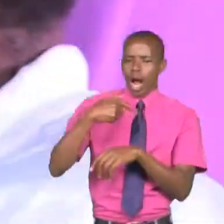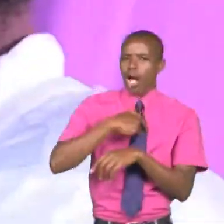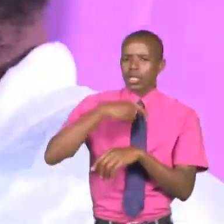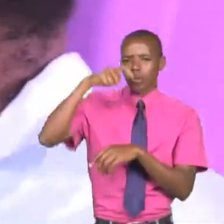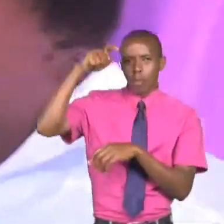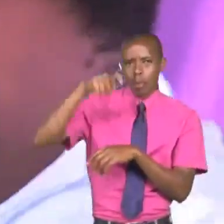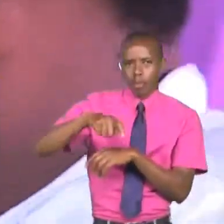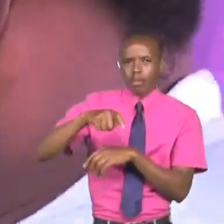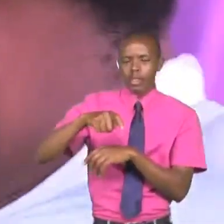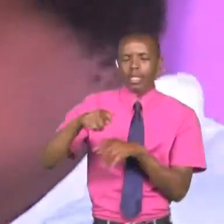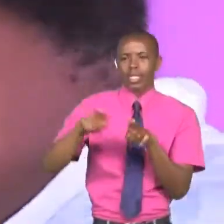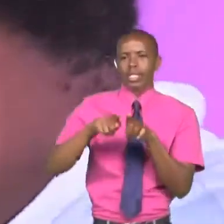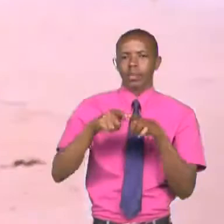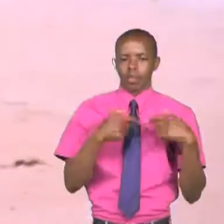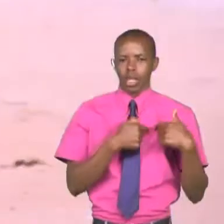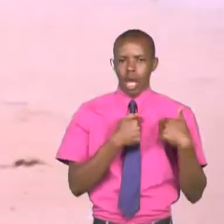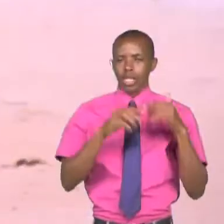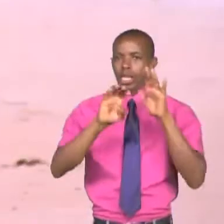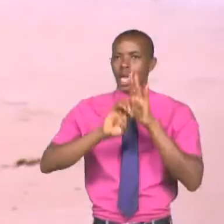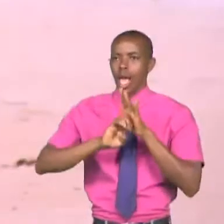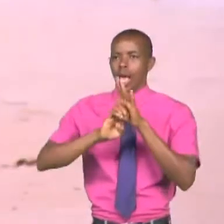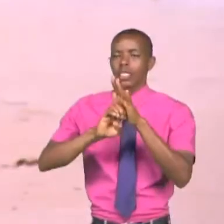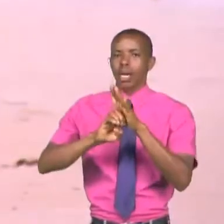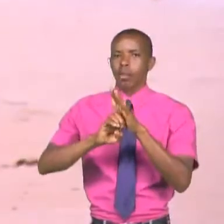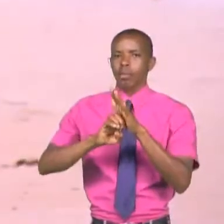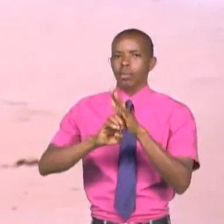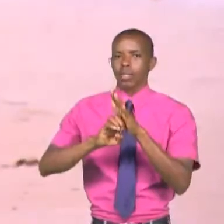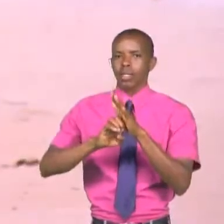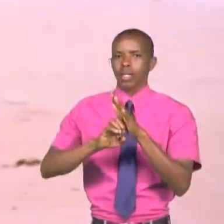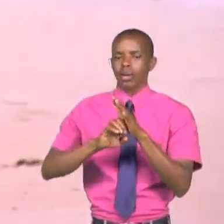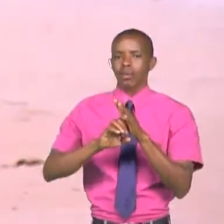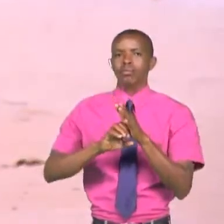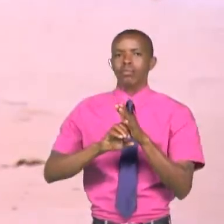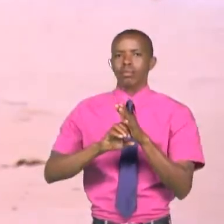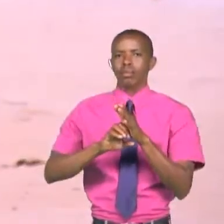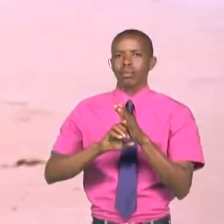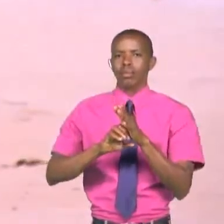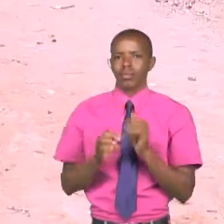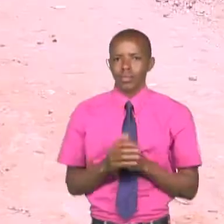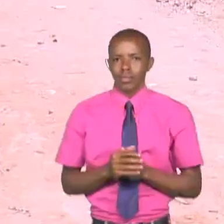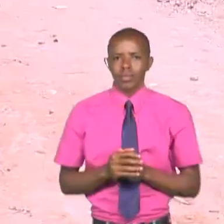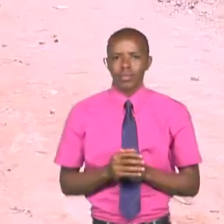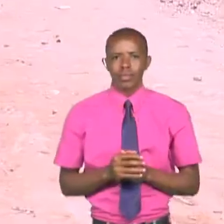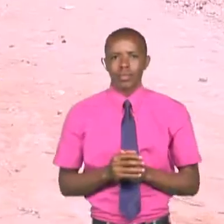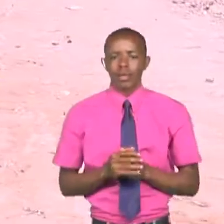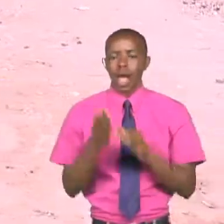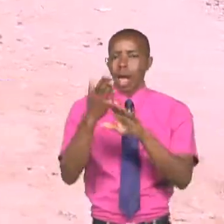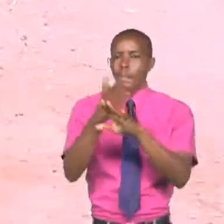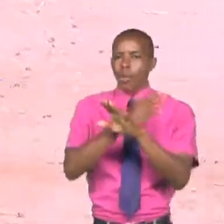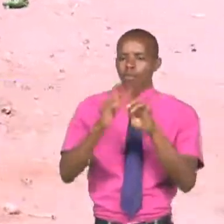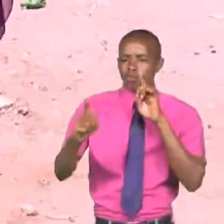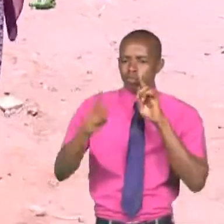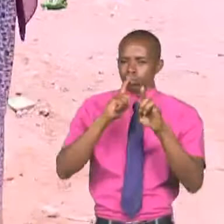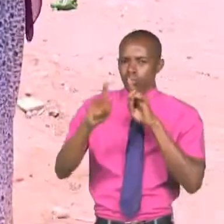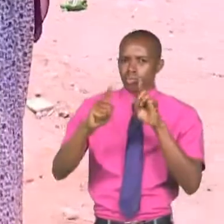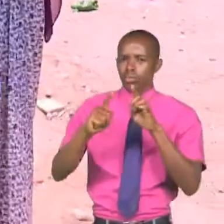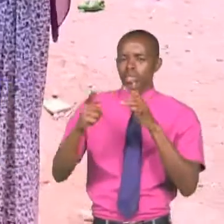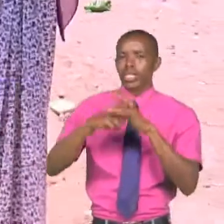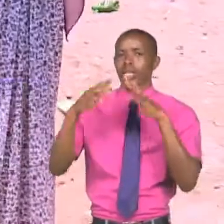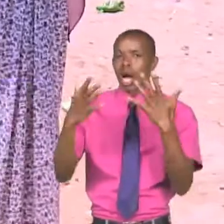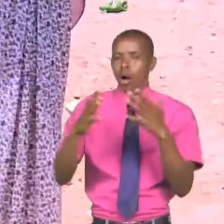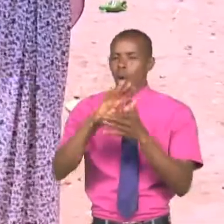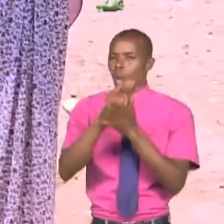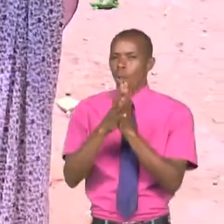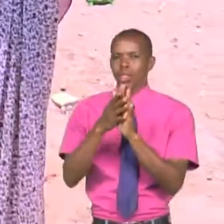hearts. For instance, how do you politely get the attention of a deaf person before talking to them without appearing